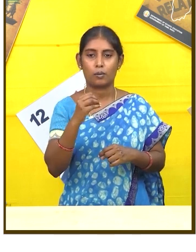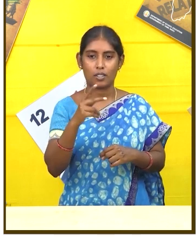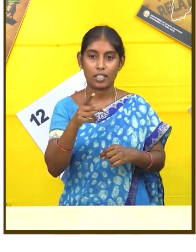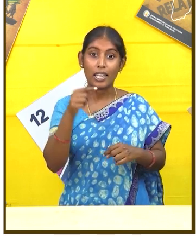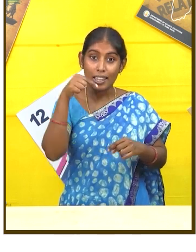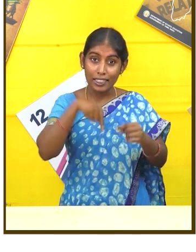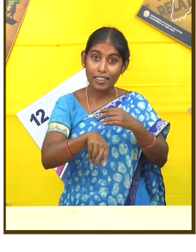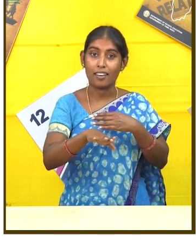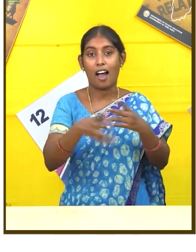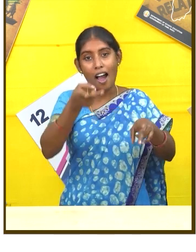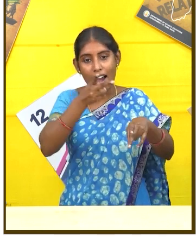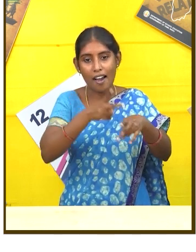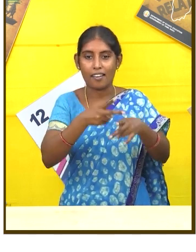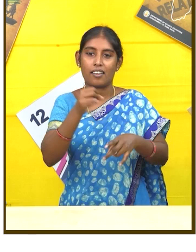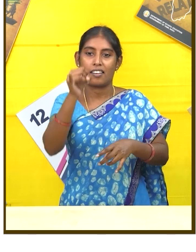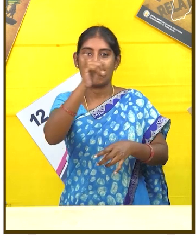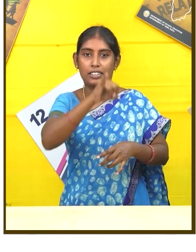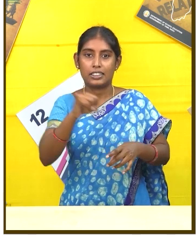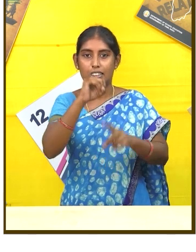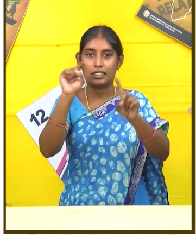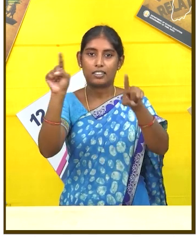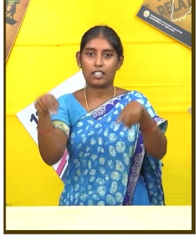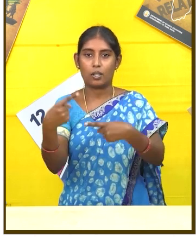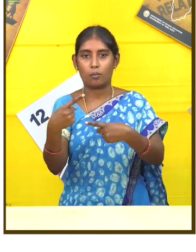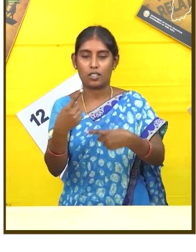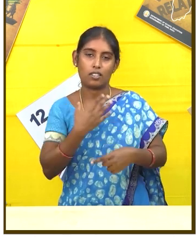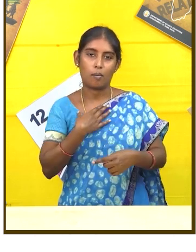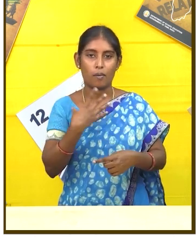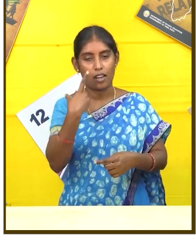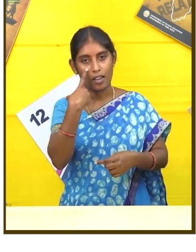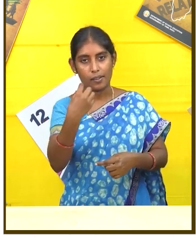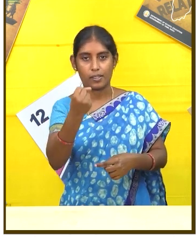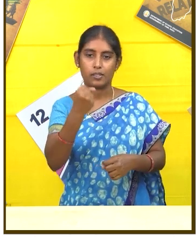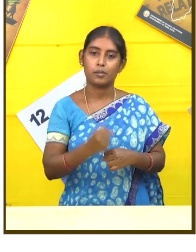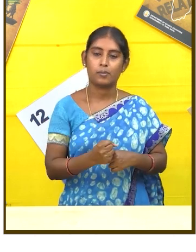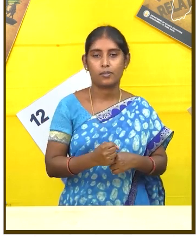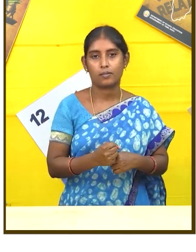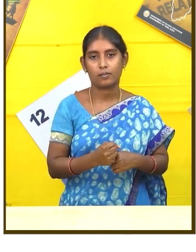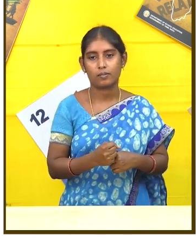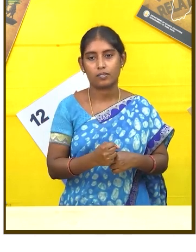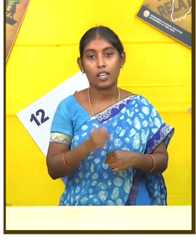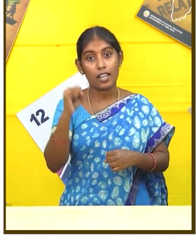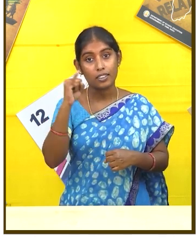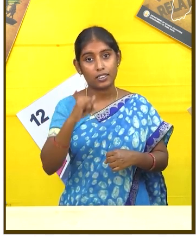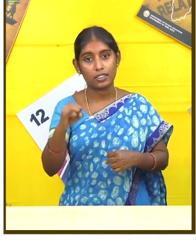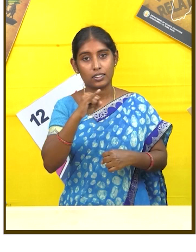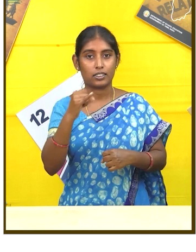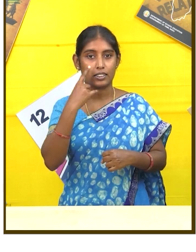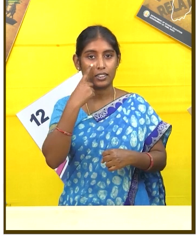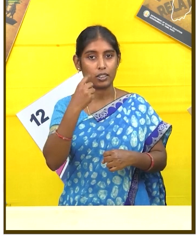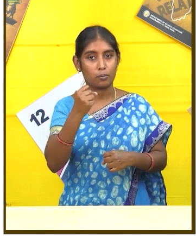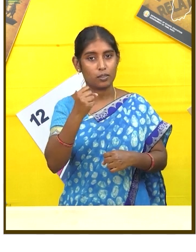It is again a new equation. So give a new number to that. 20x plus 4y equal 28 is